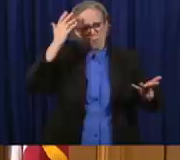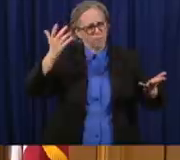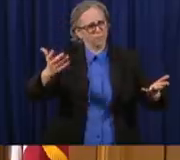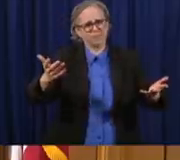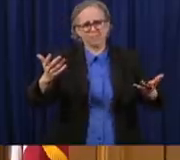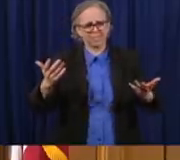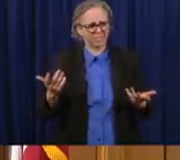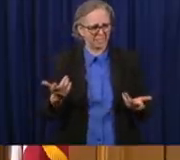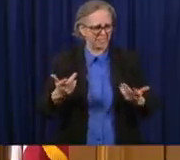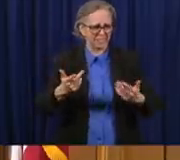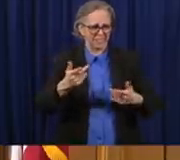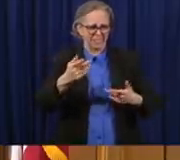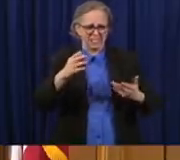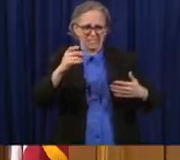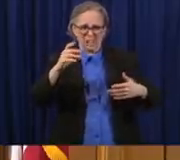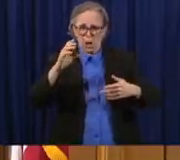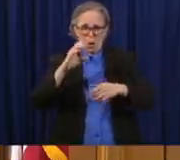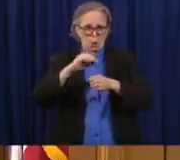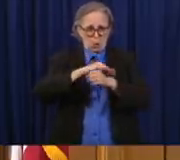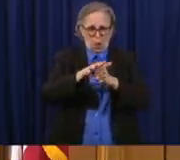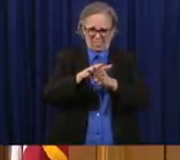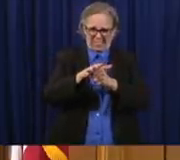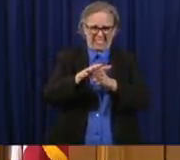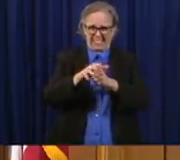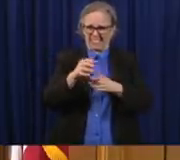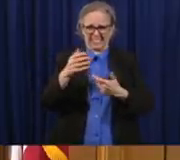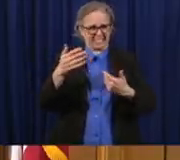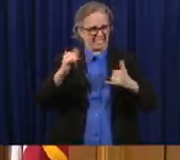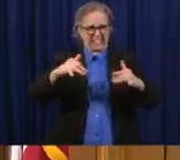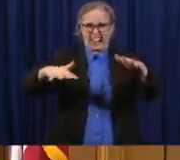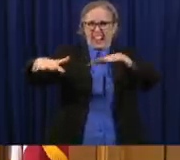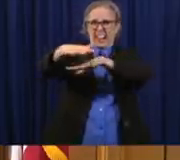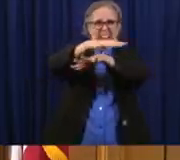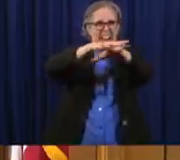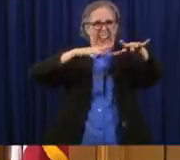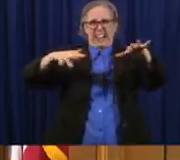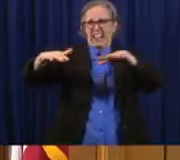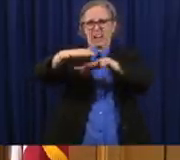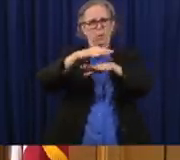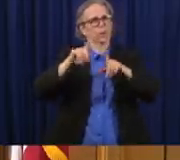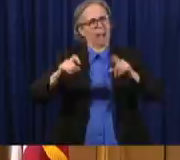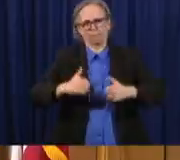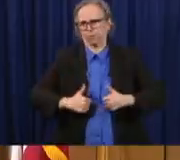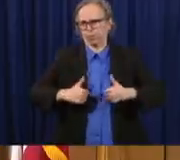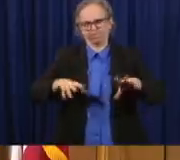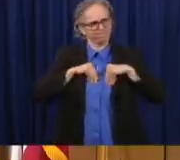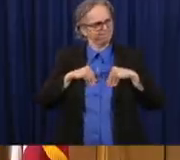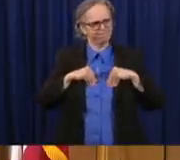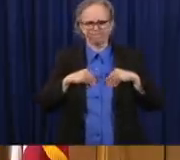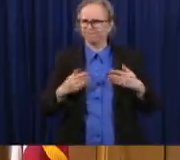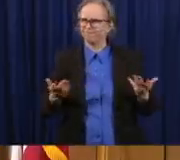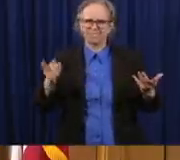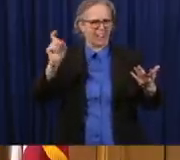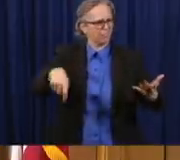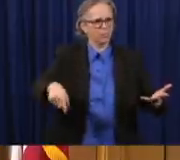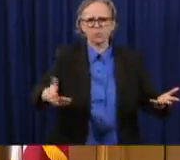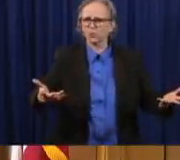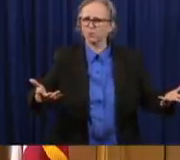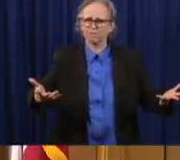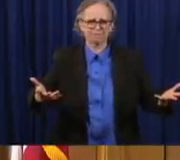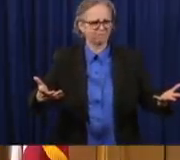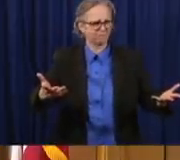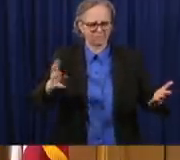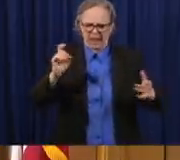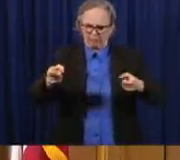here and is in all likelihood going to be here, and we're going to live with it until we